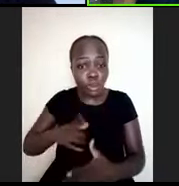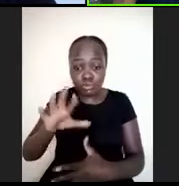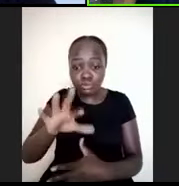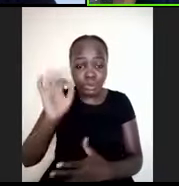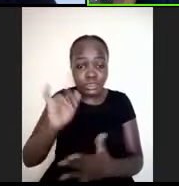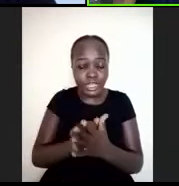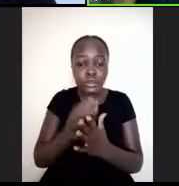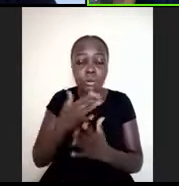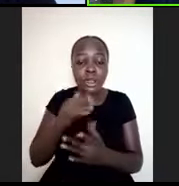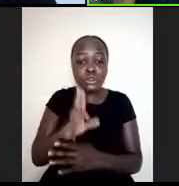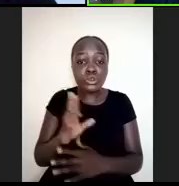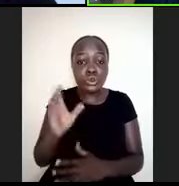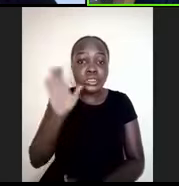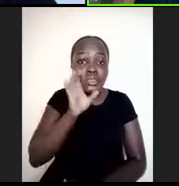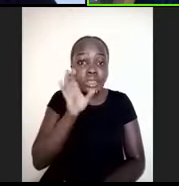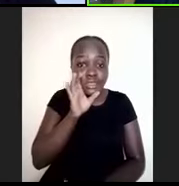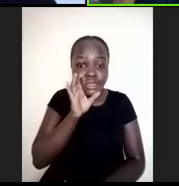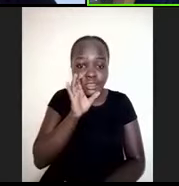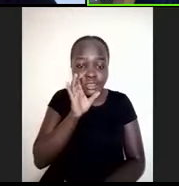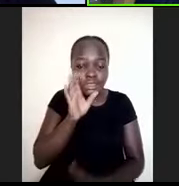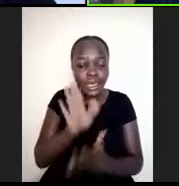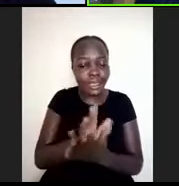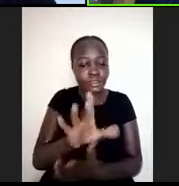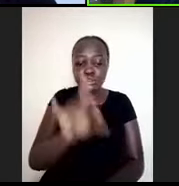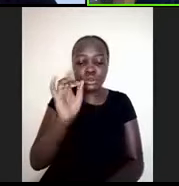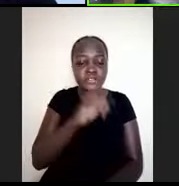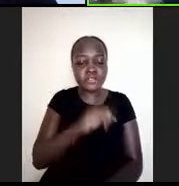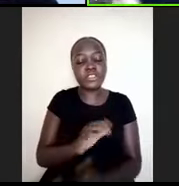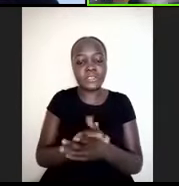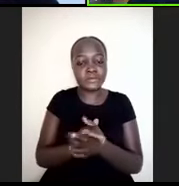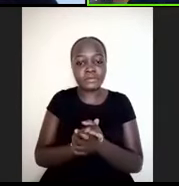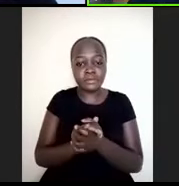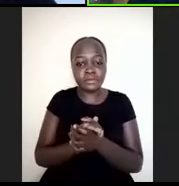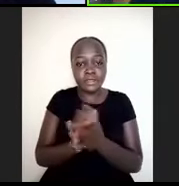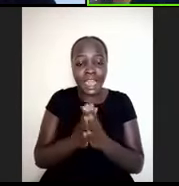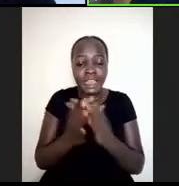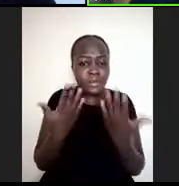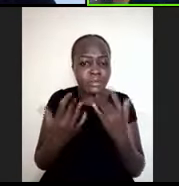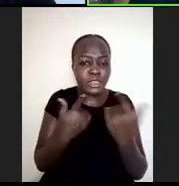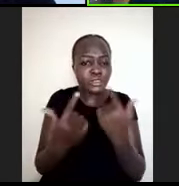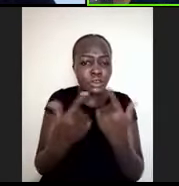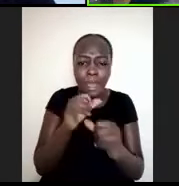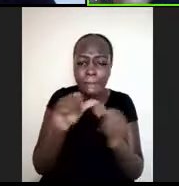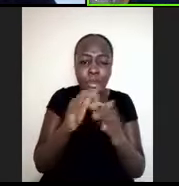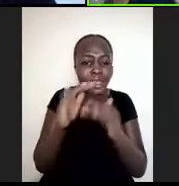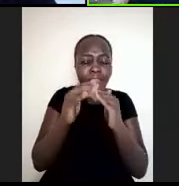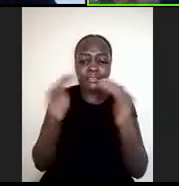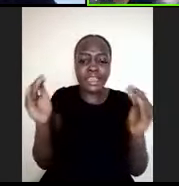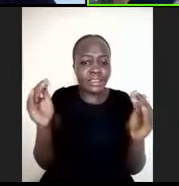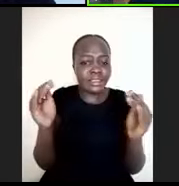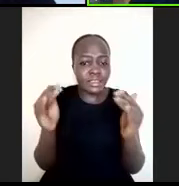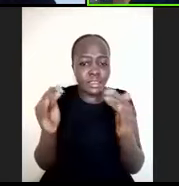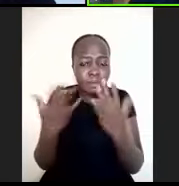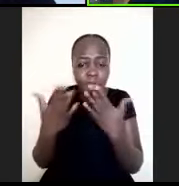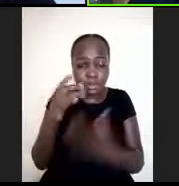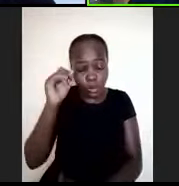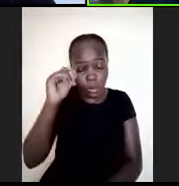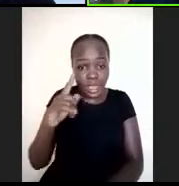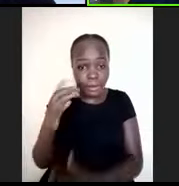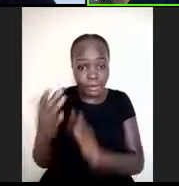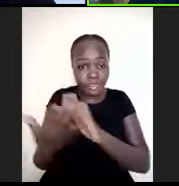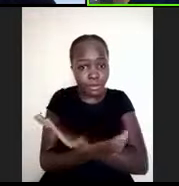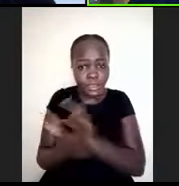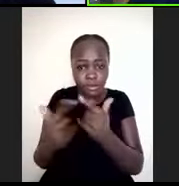cousins and he had chosen them. And so they would talk of heaven. They would wake up in the morning from these